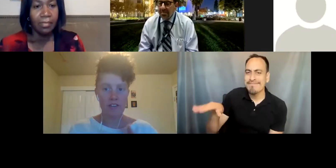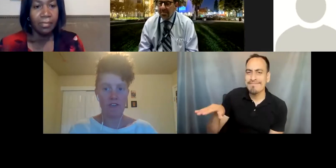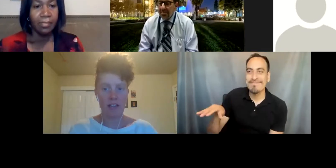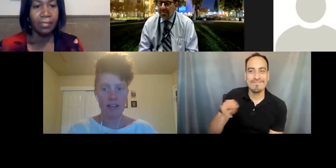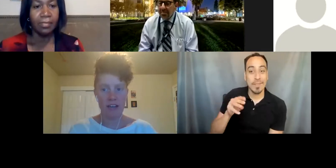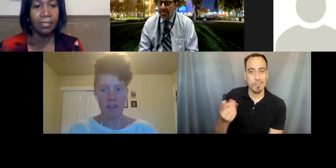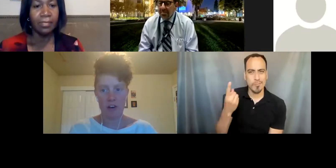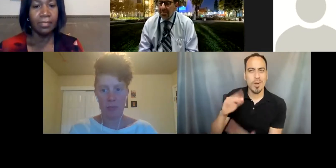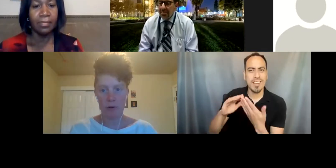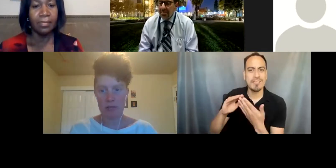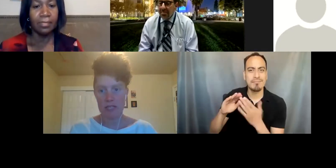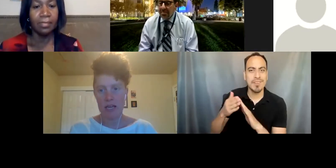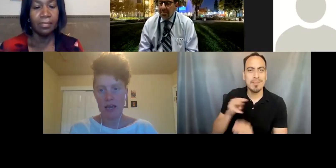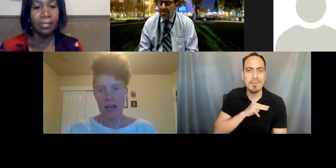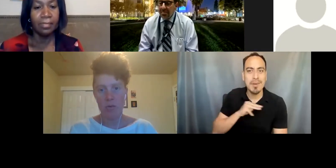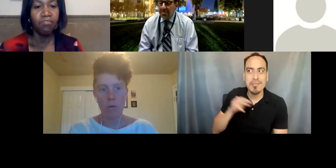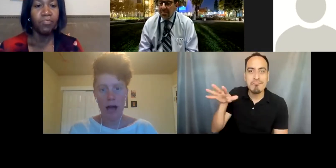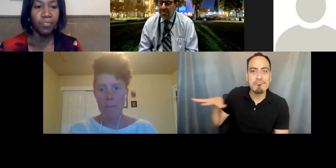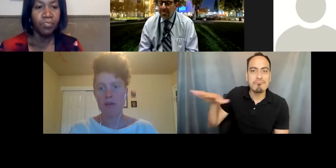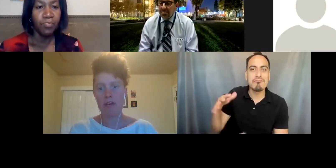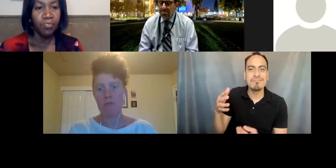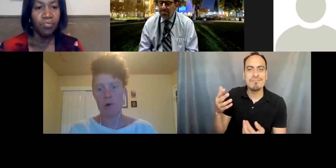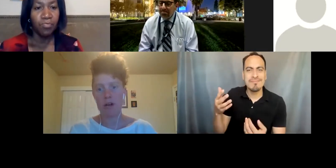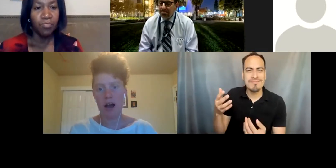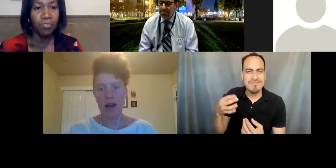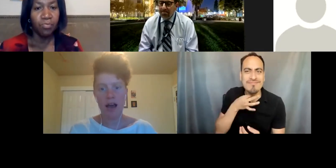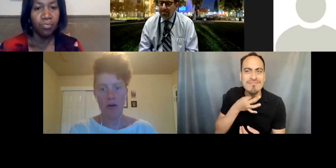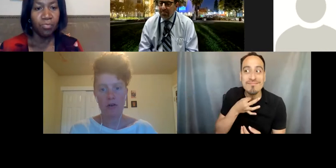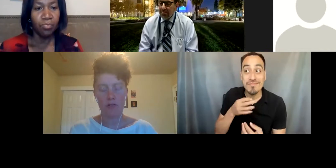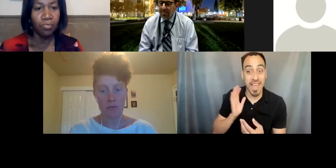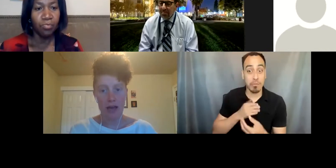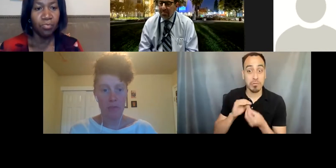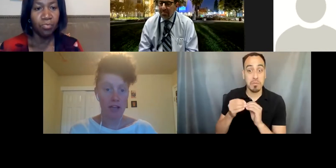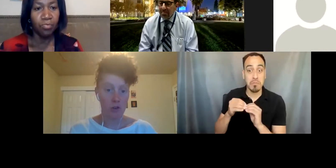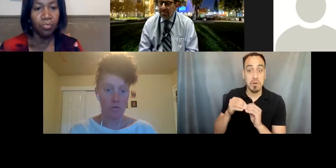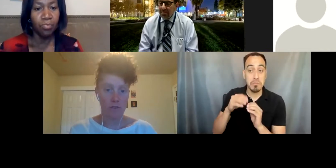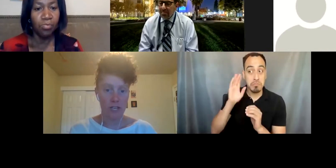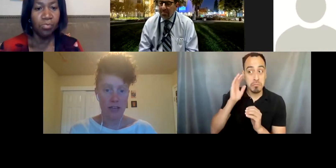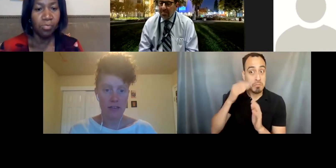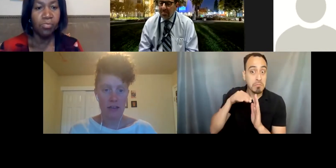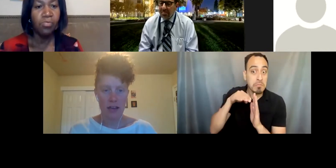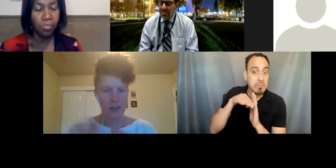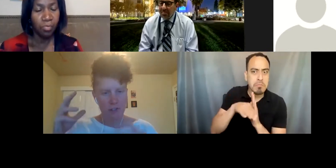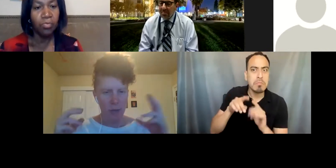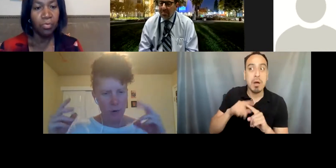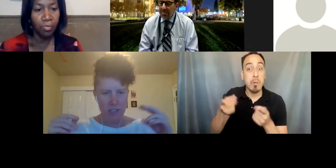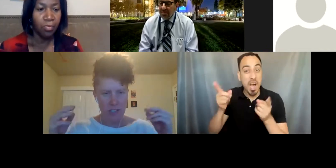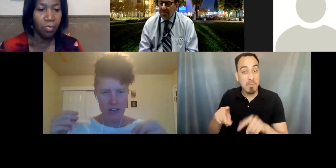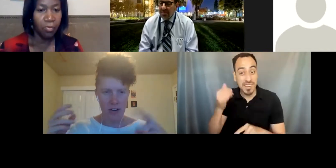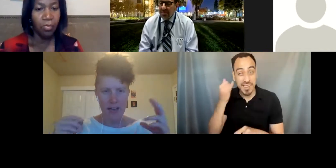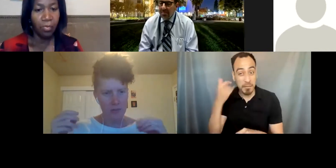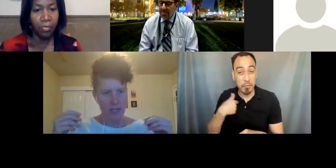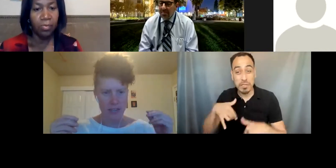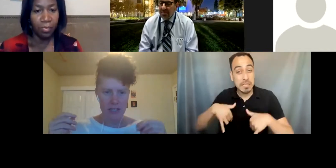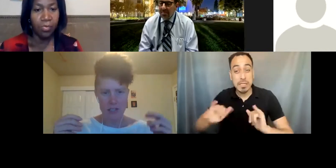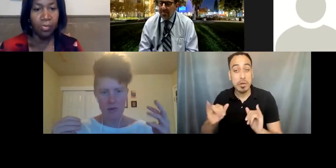is driving the flatlining of our numbers? And what will happen if we're not out of the red by June 15th? And there's a couple questions